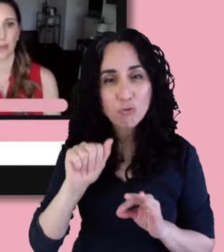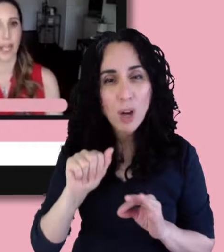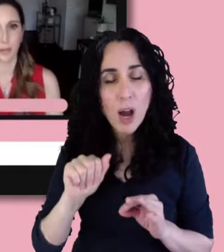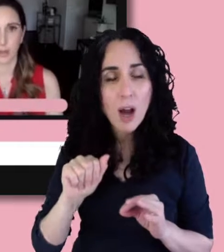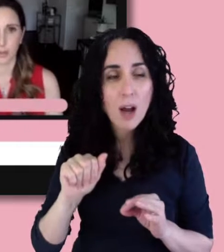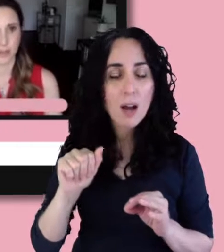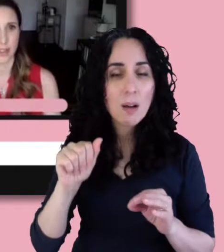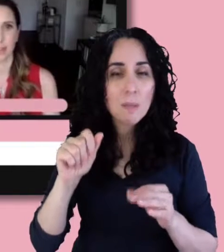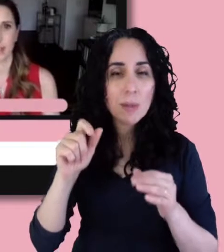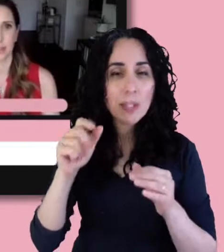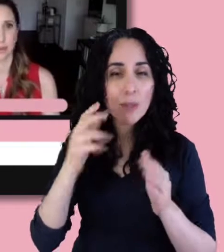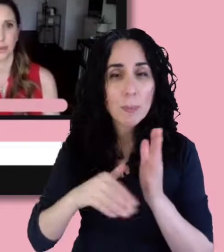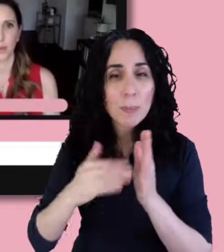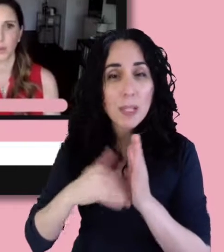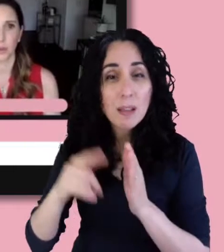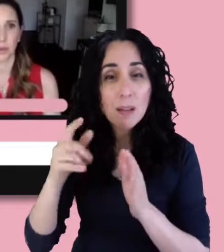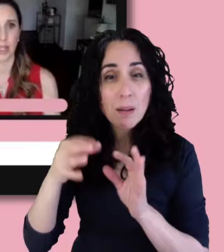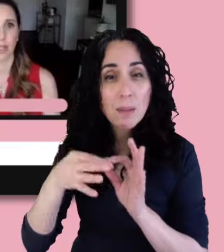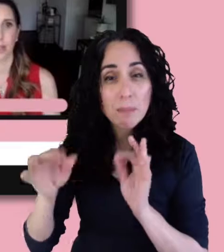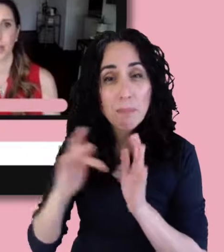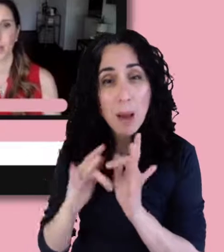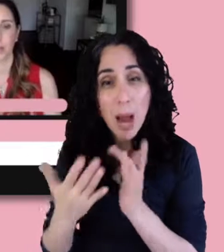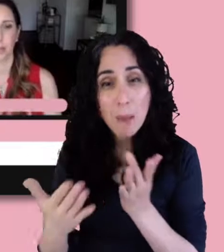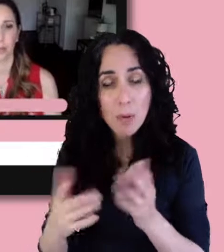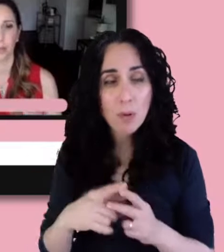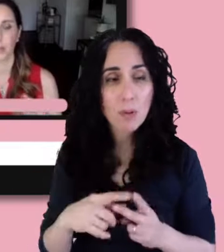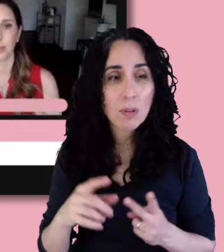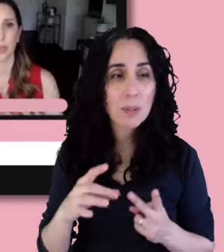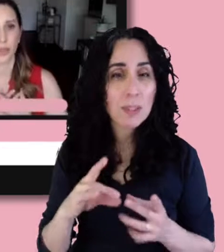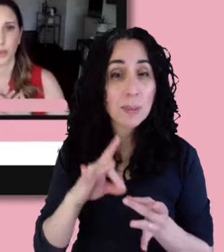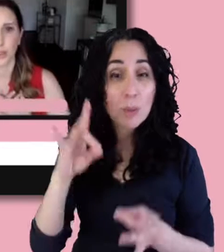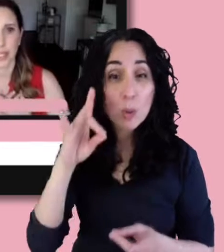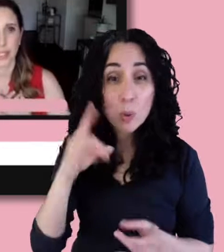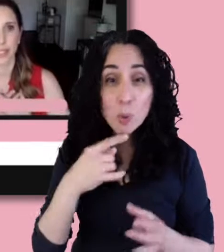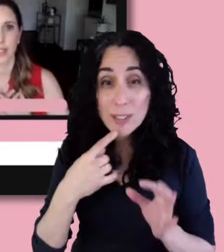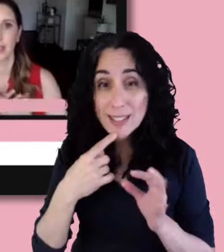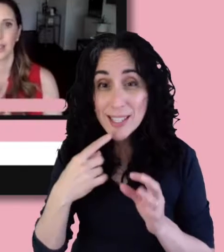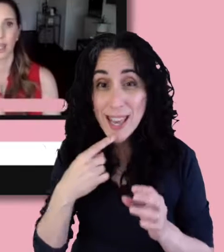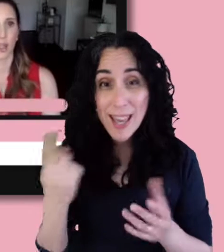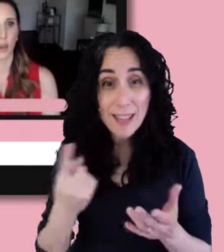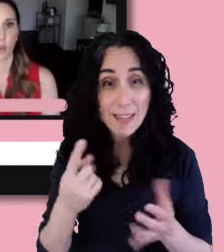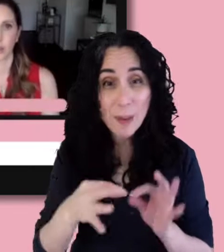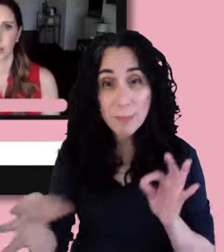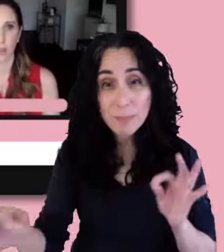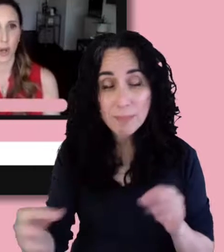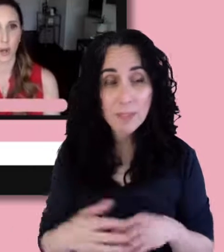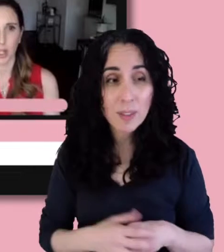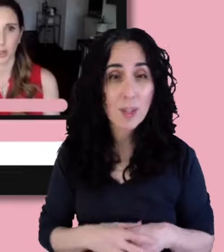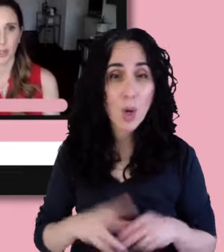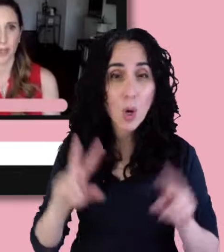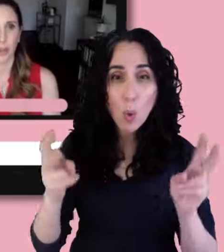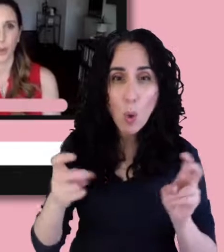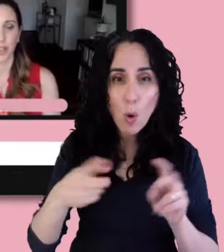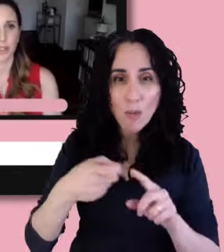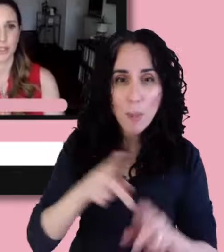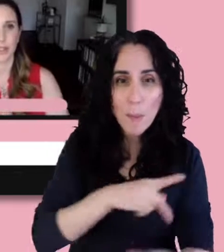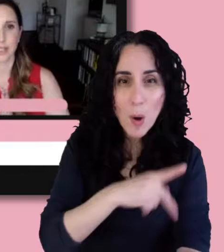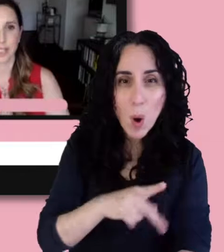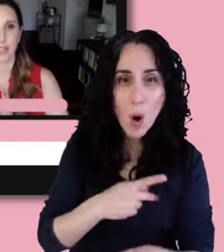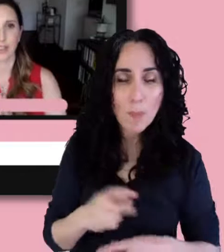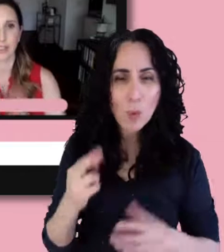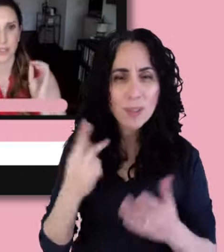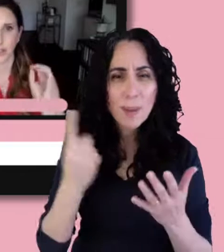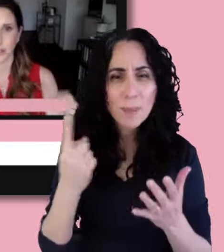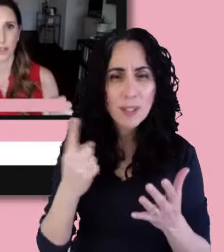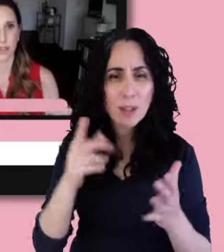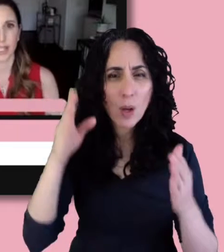the Bible, if that's what you do, a spiritual saying, a quote of a poem, or even just